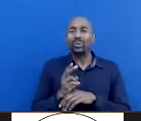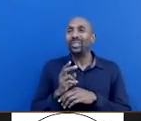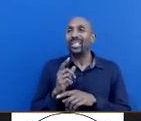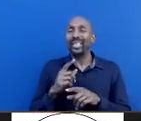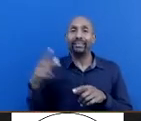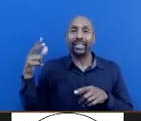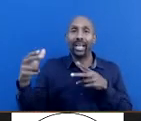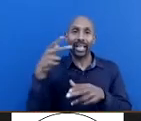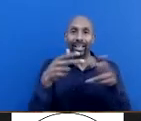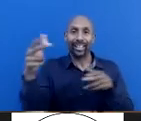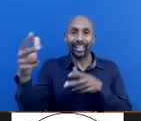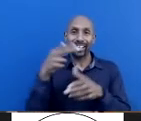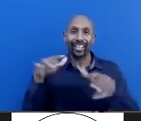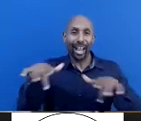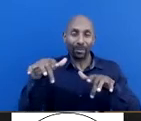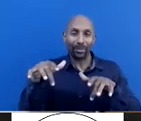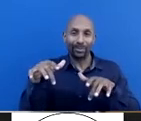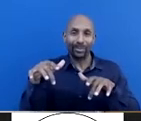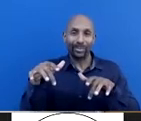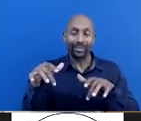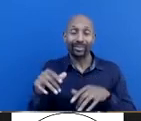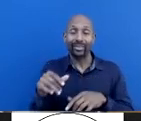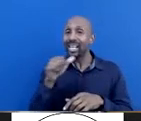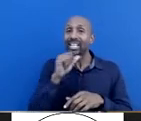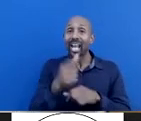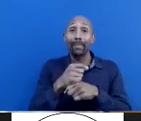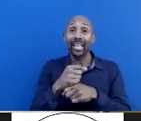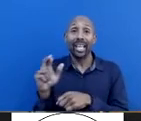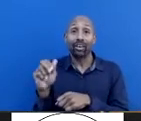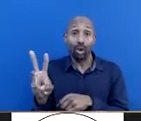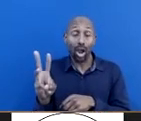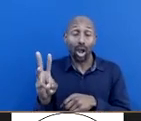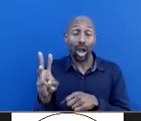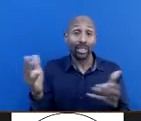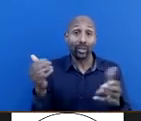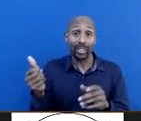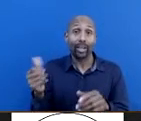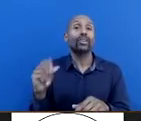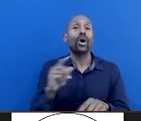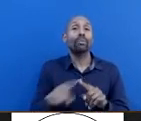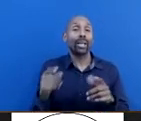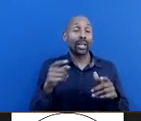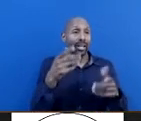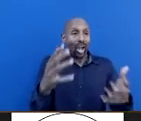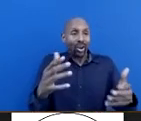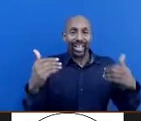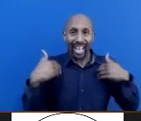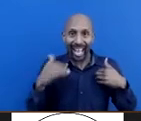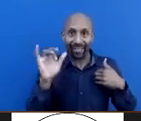raw materials, but taking the raw materials of records that had already been